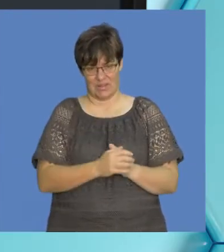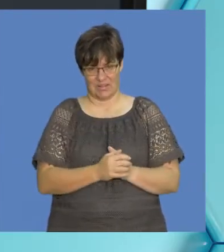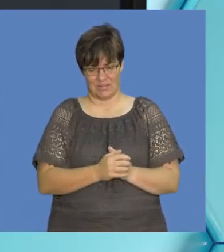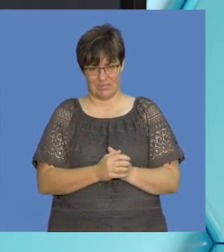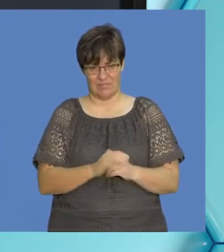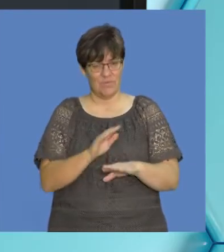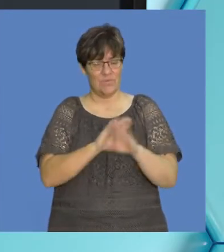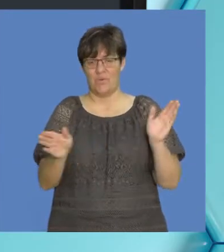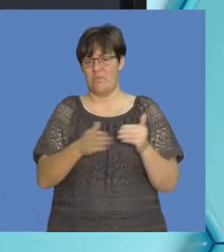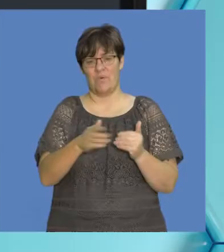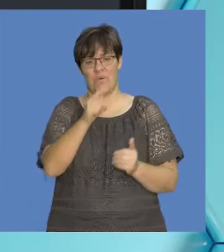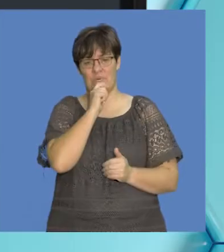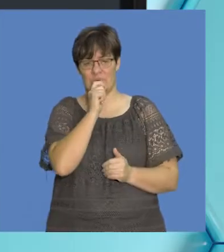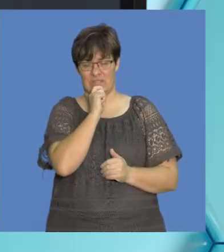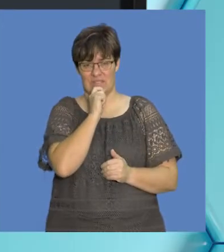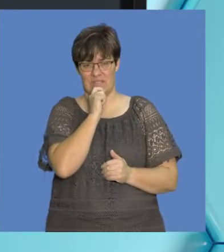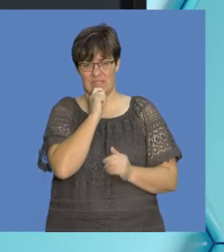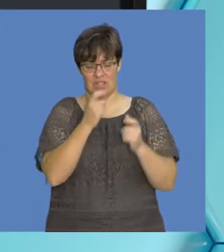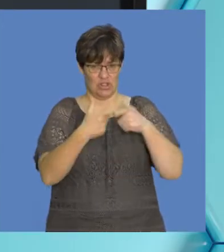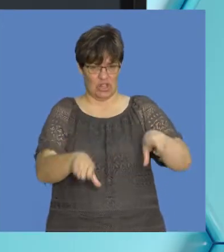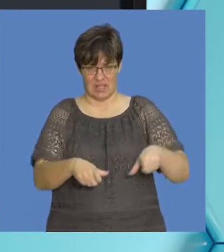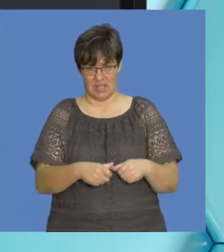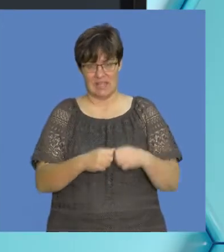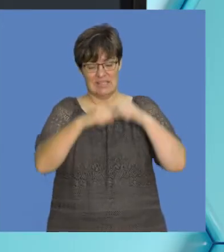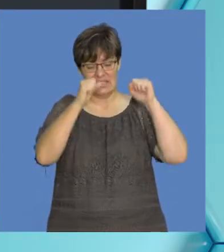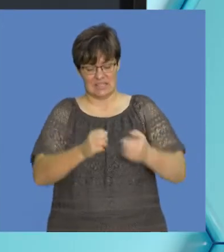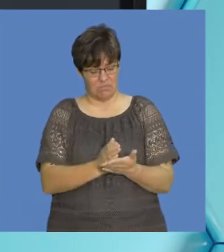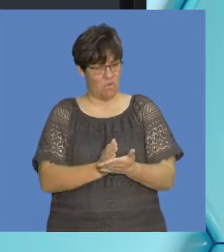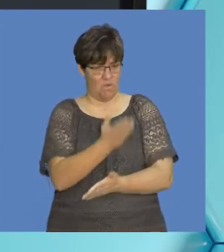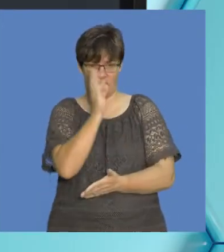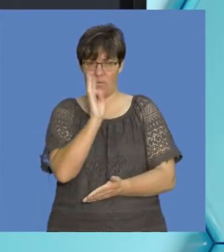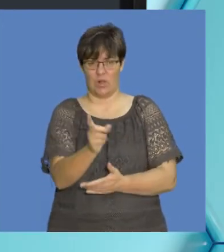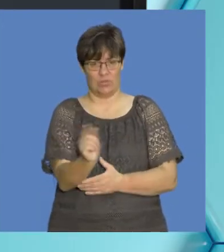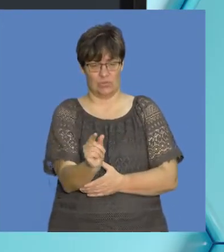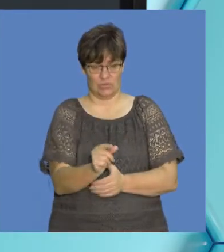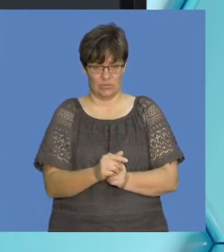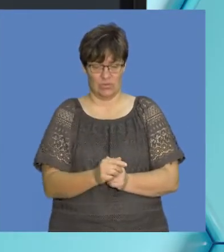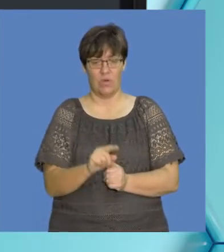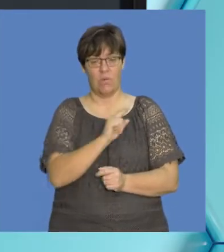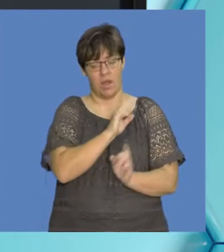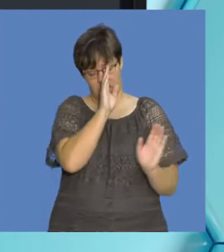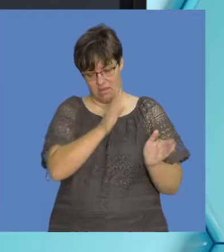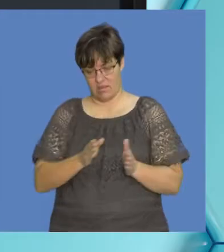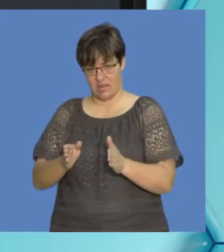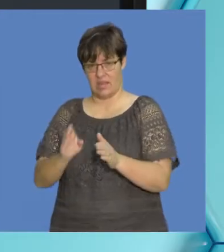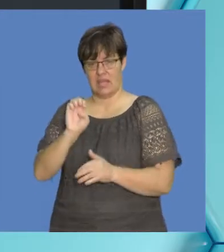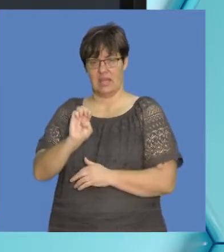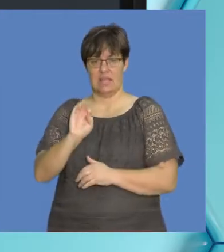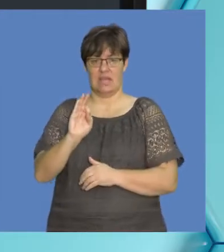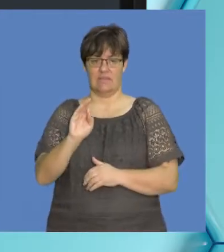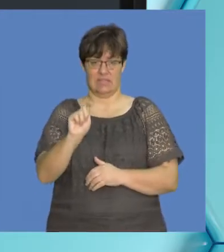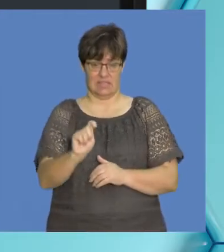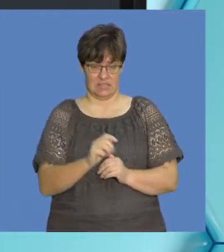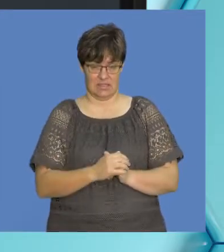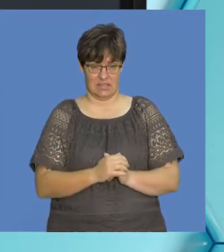of checks will very soon be out of the system in South Africa because the movement is towards